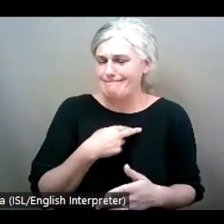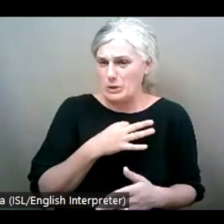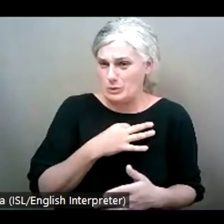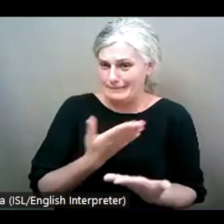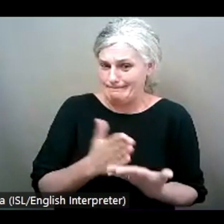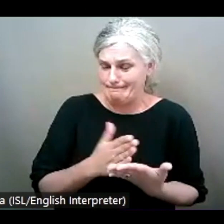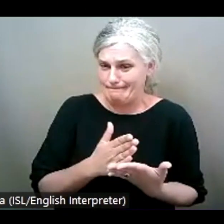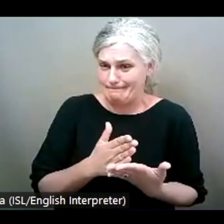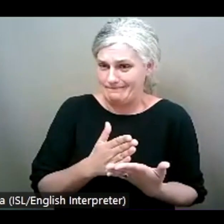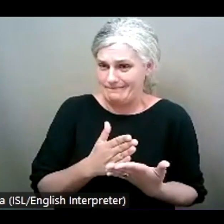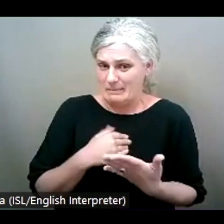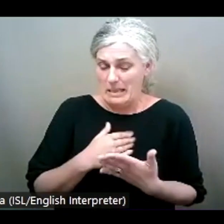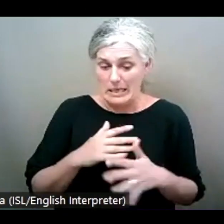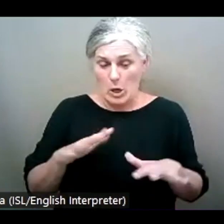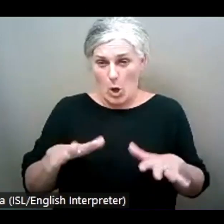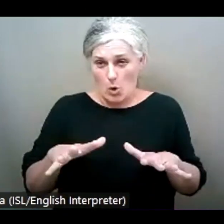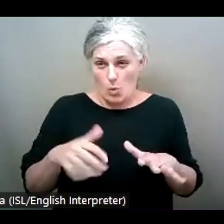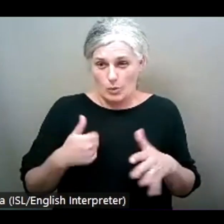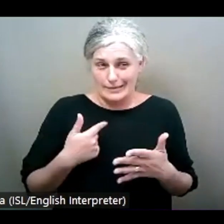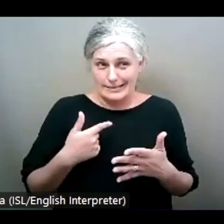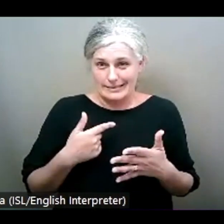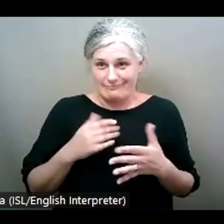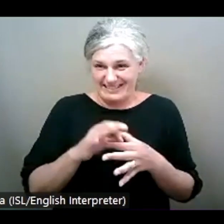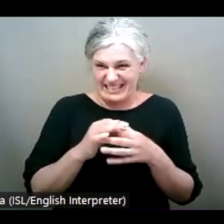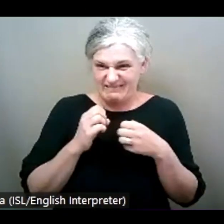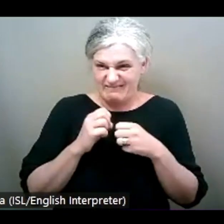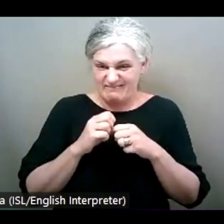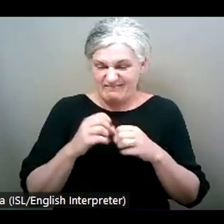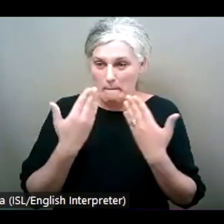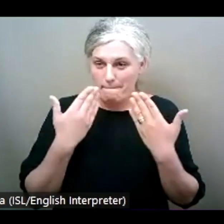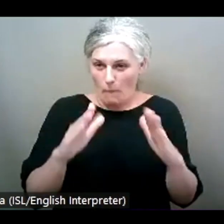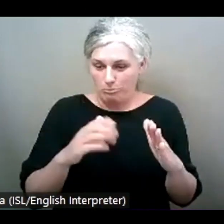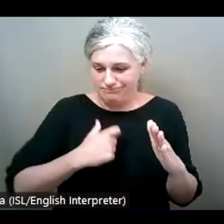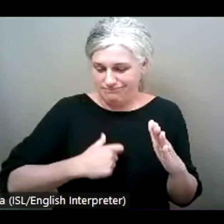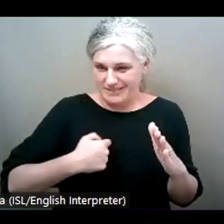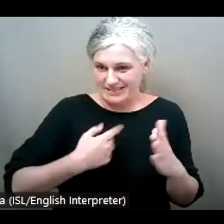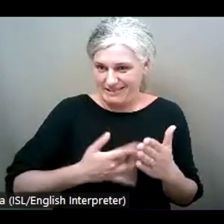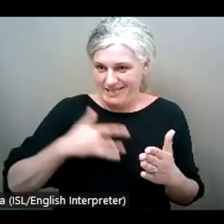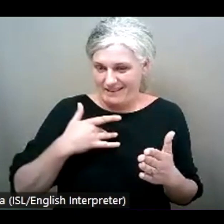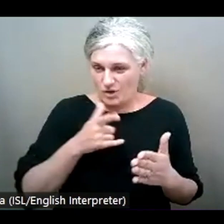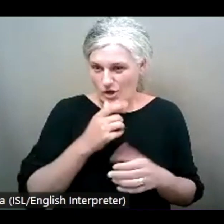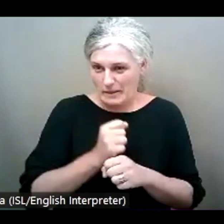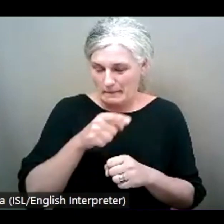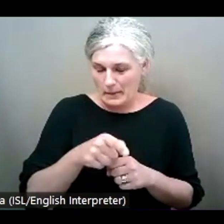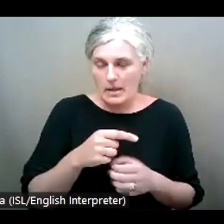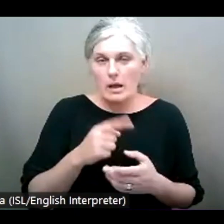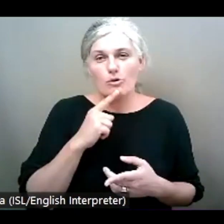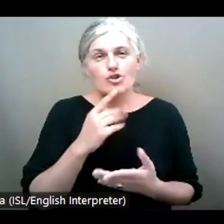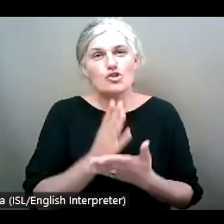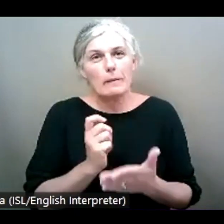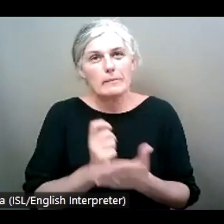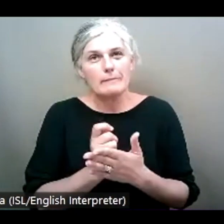I'm awkward and odd, but I think there was a point where you meet all these barriers, and you